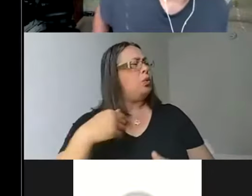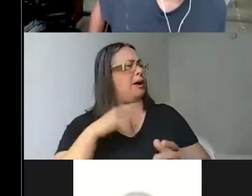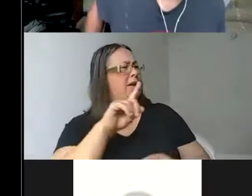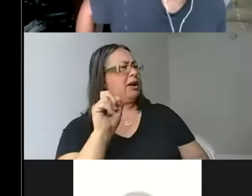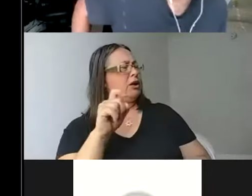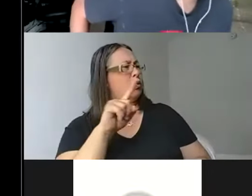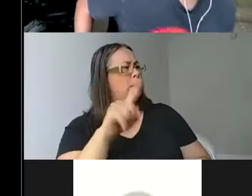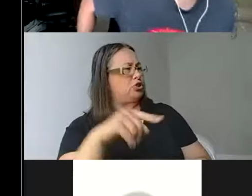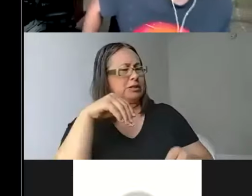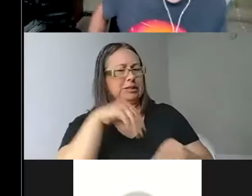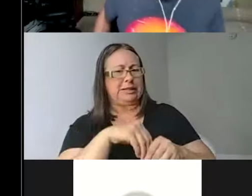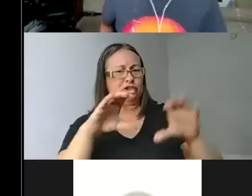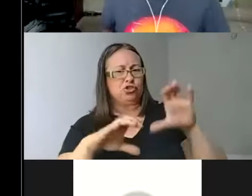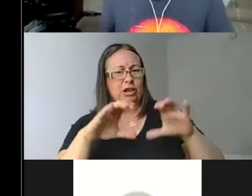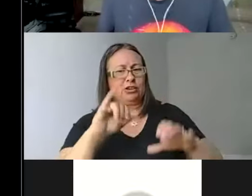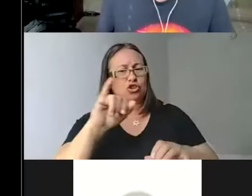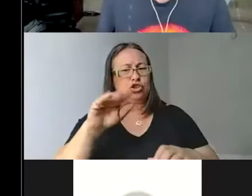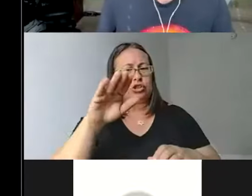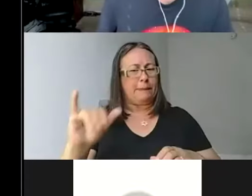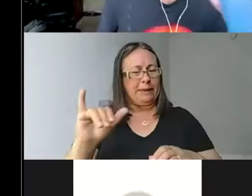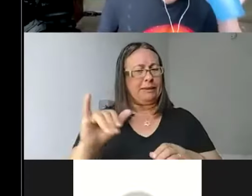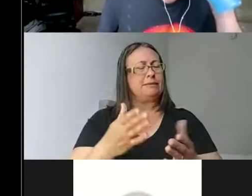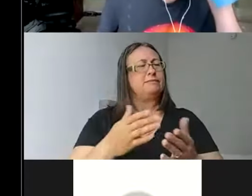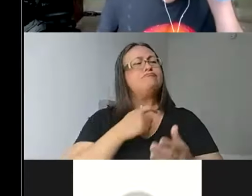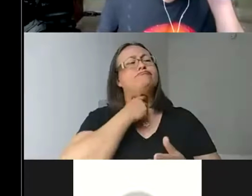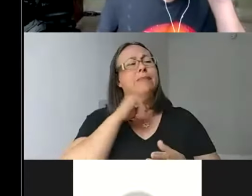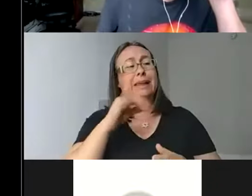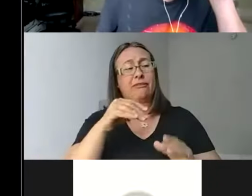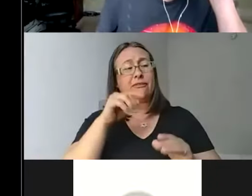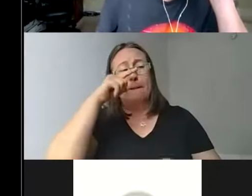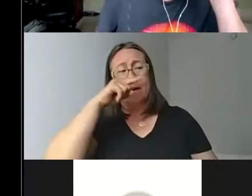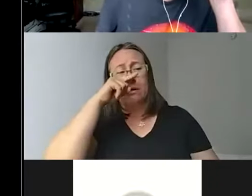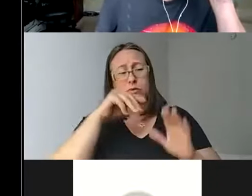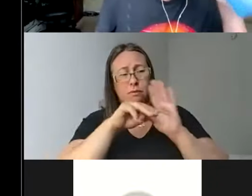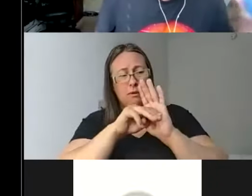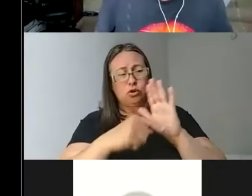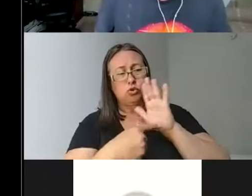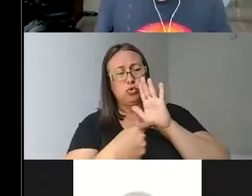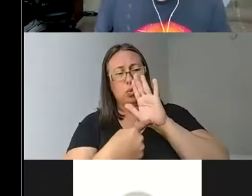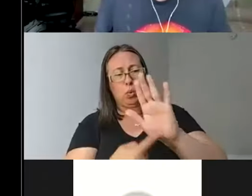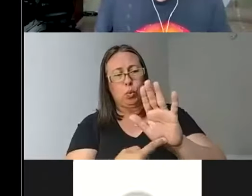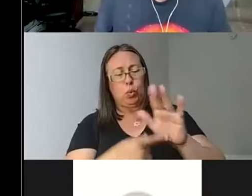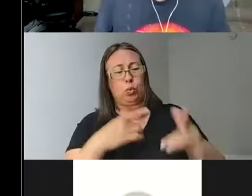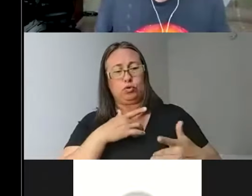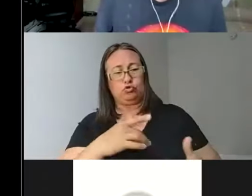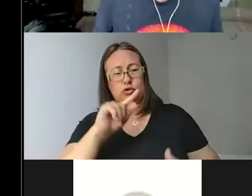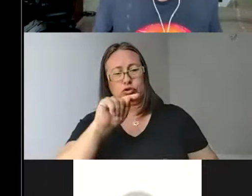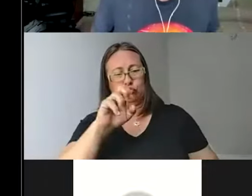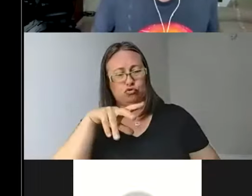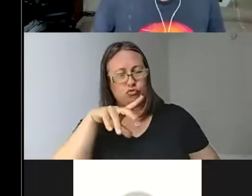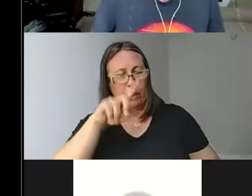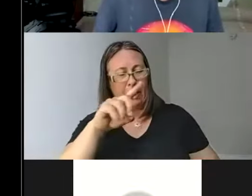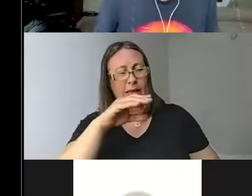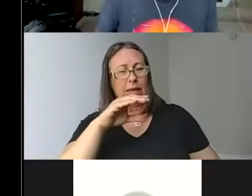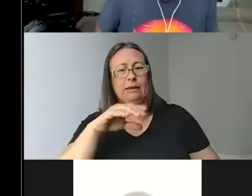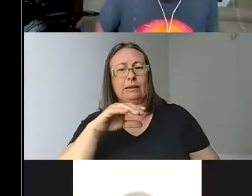Cool. Jimmy. He's curious to know if mouse models also show similar trends in disease states, such as beta amyloid